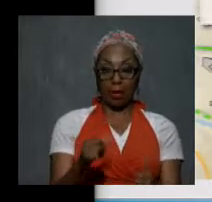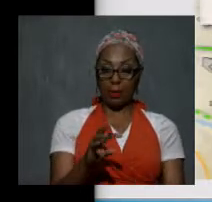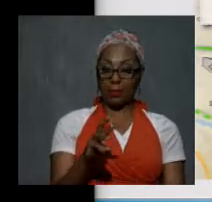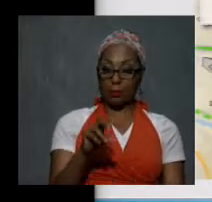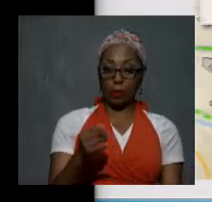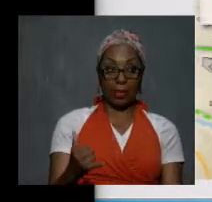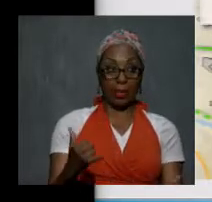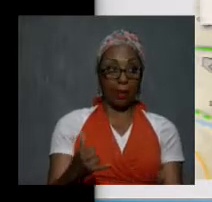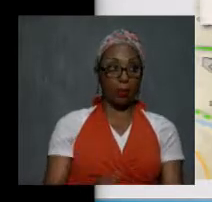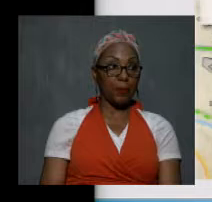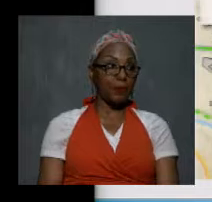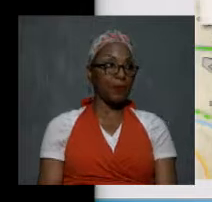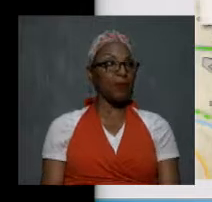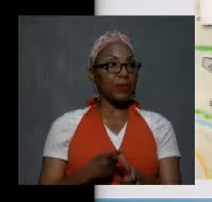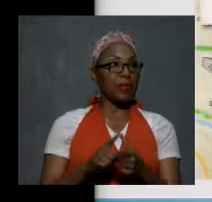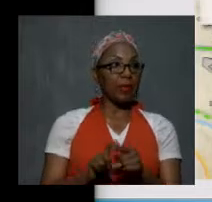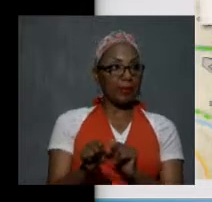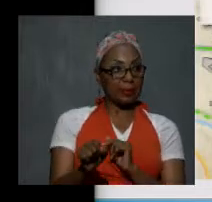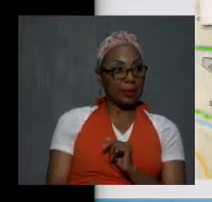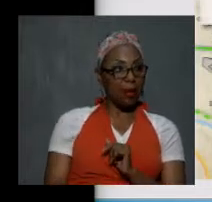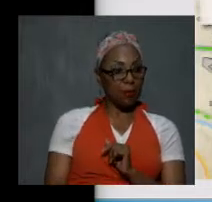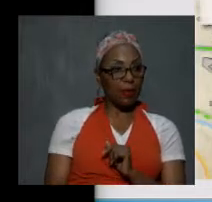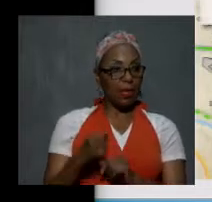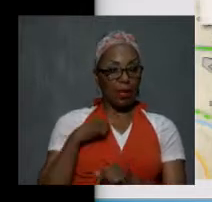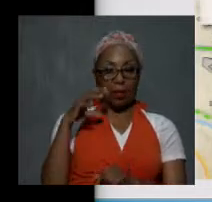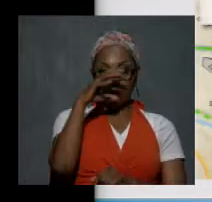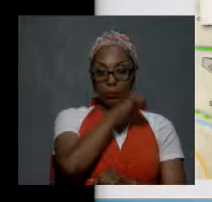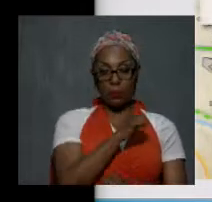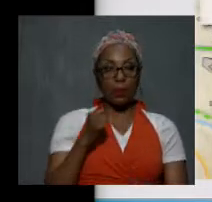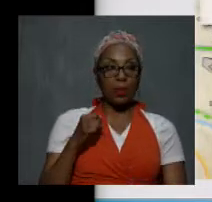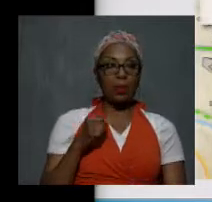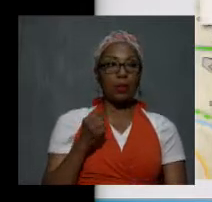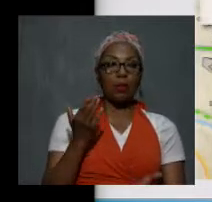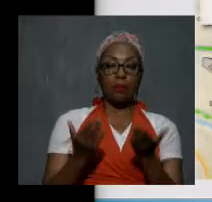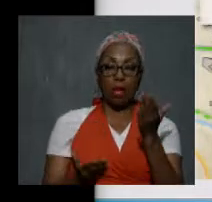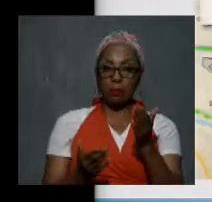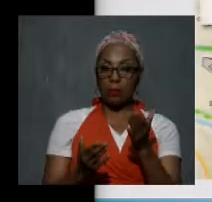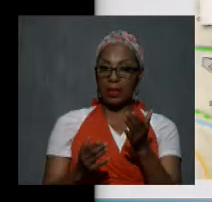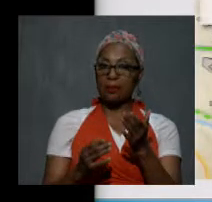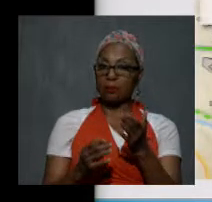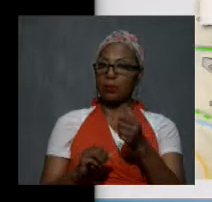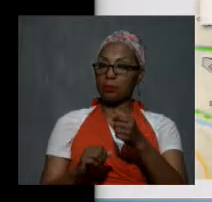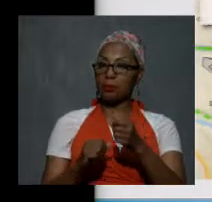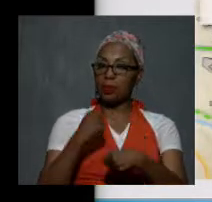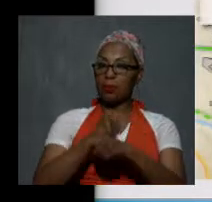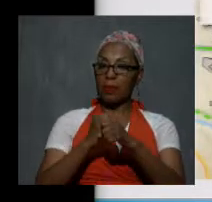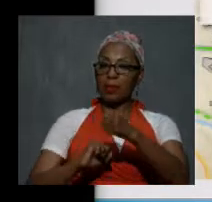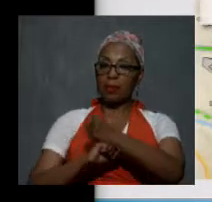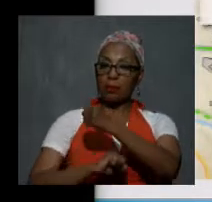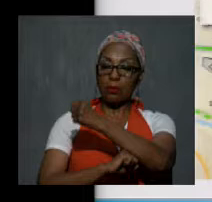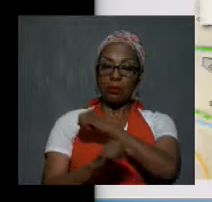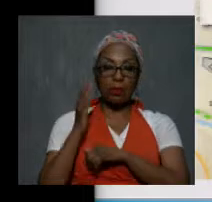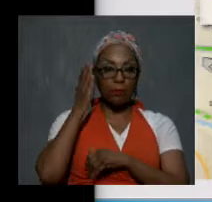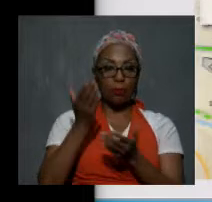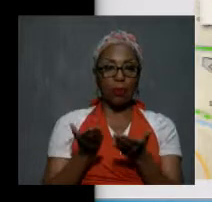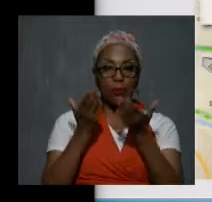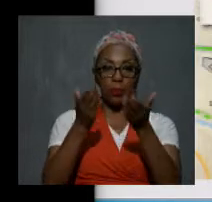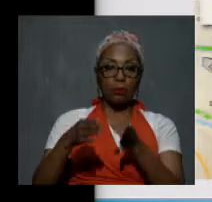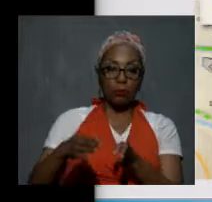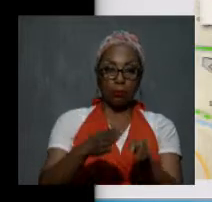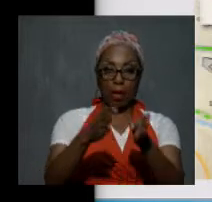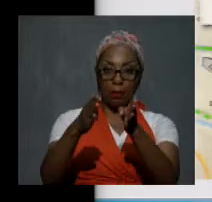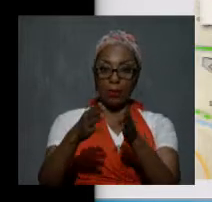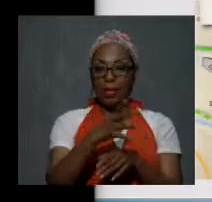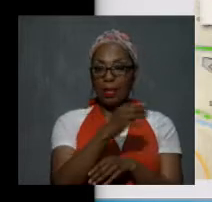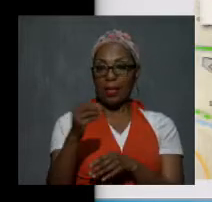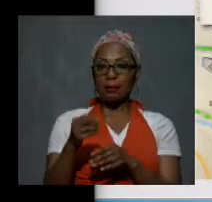then going south, I assume that would probably be a constructed bridge, is the future proposed route and